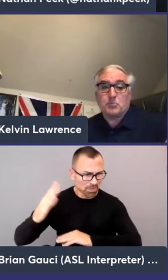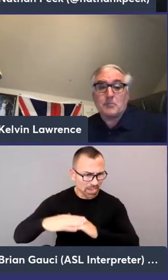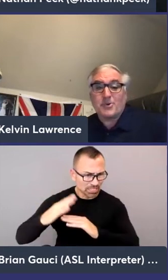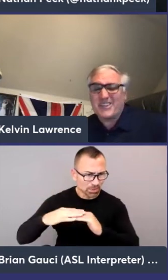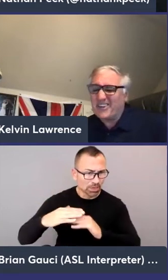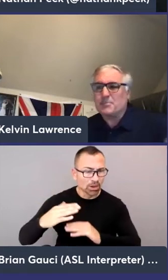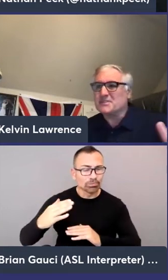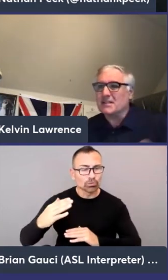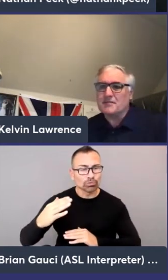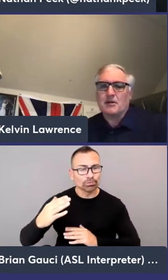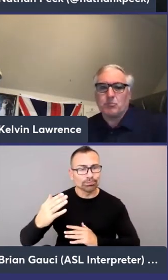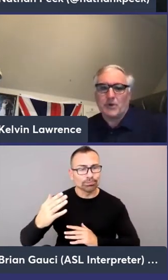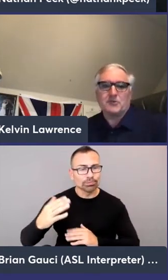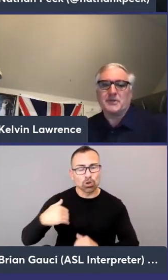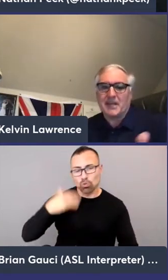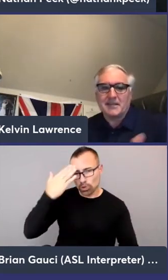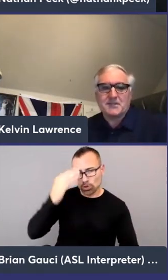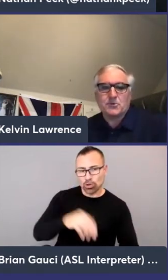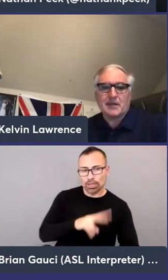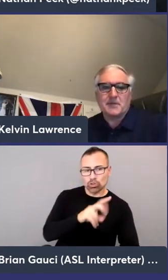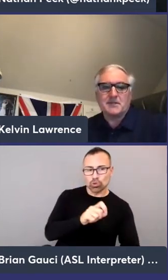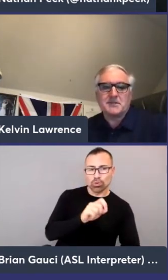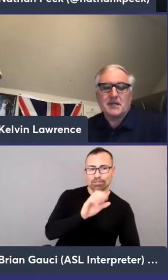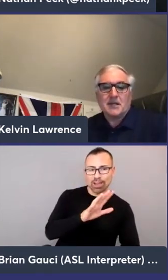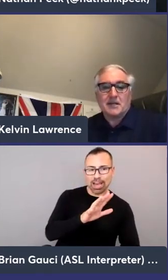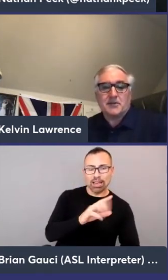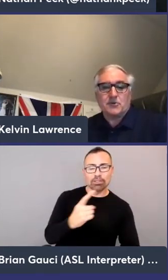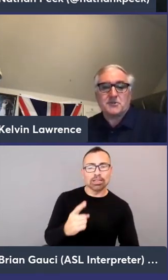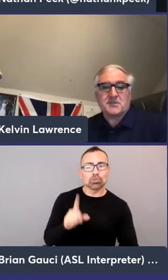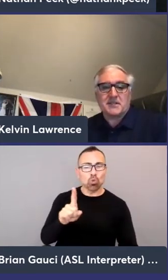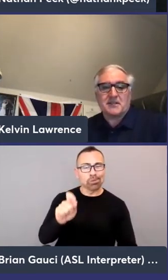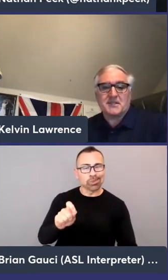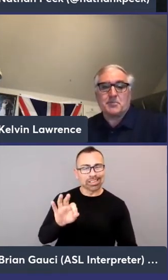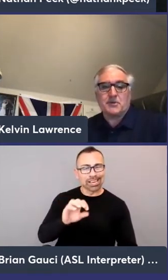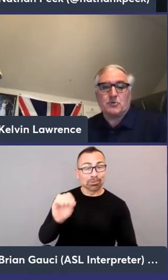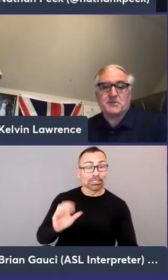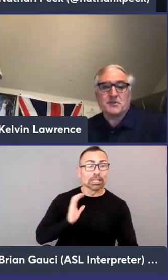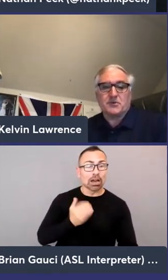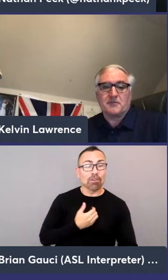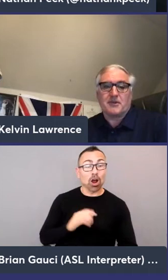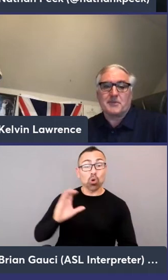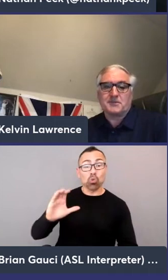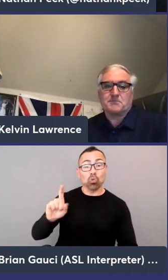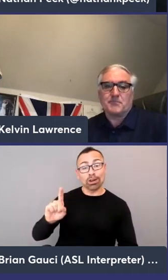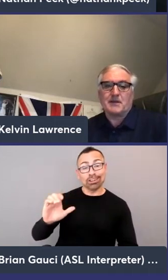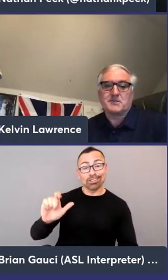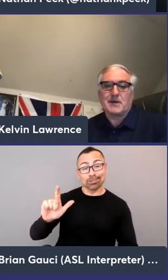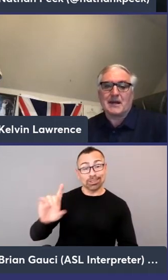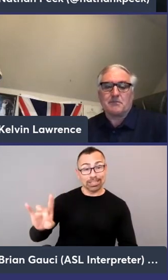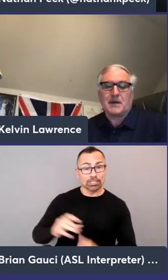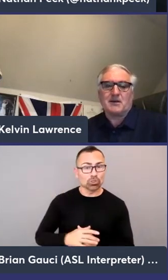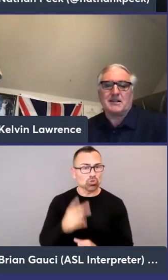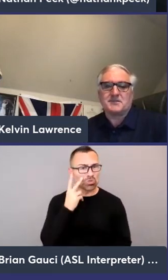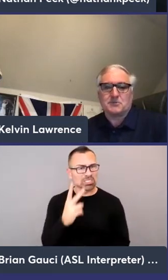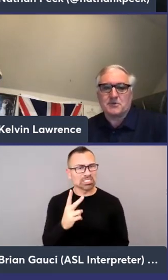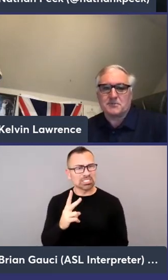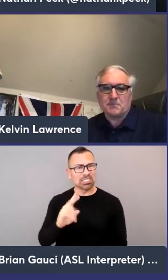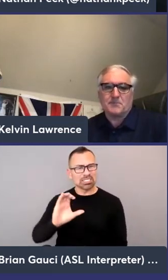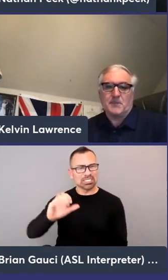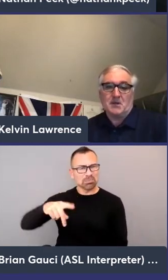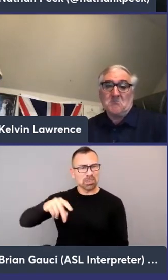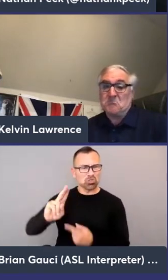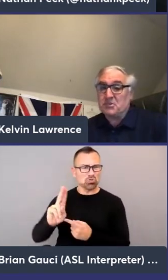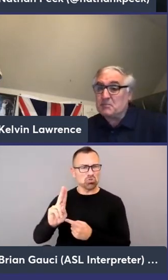is 1.9% of our 128. That's all that means. And you can also see that the CPU wasn't doing very much there. So our cluster